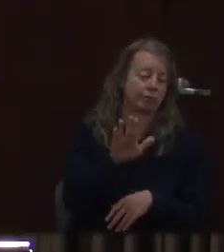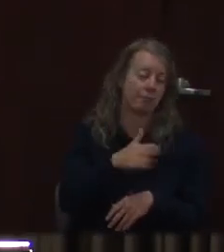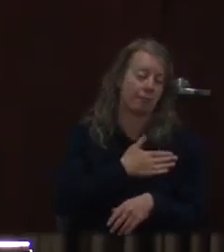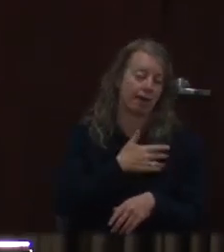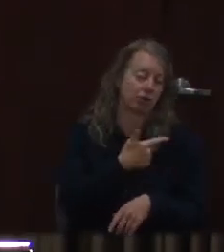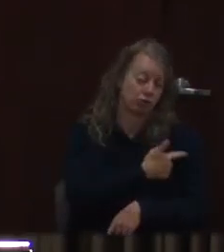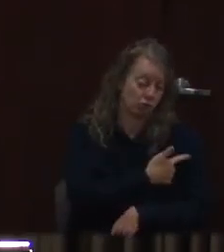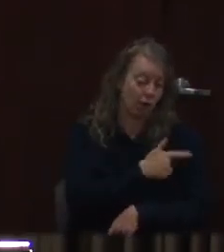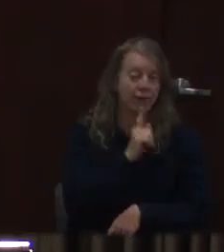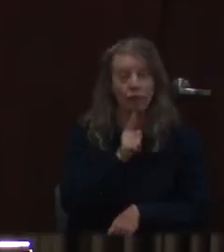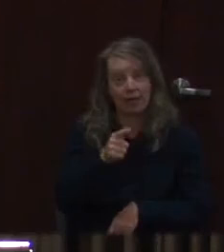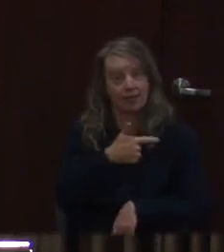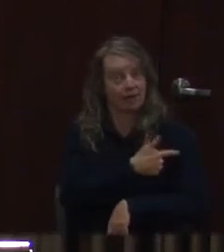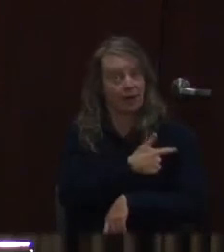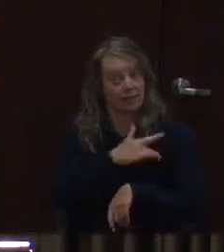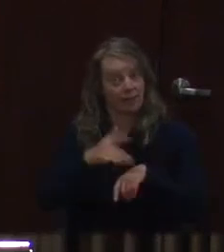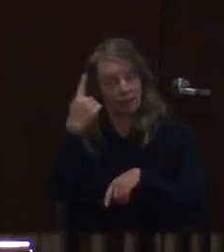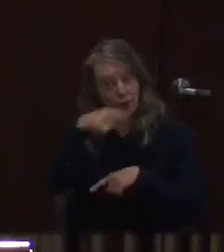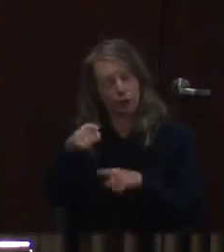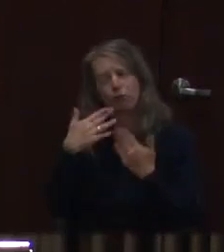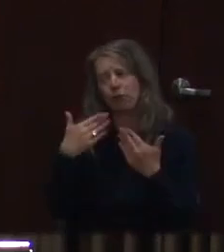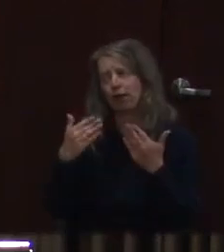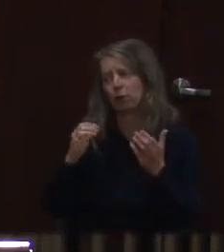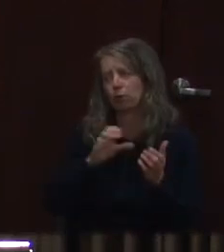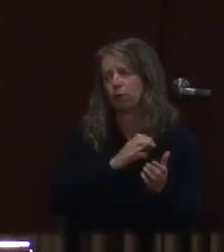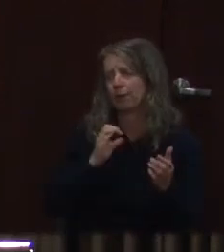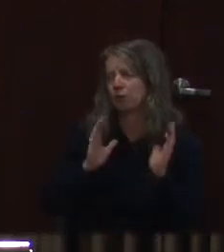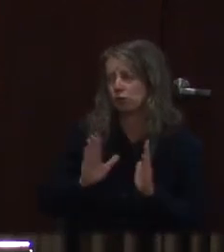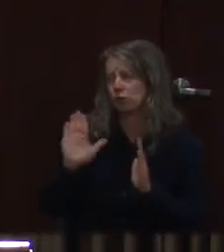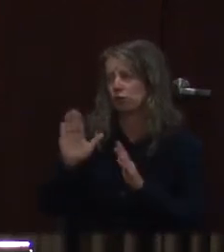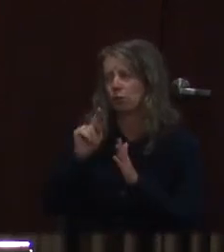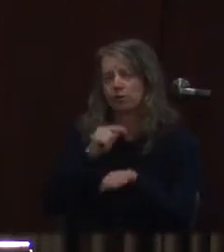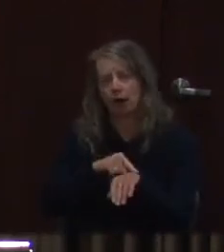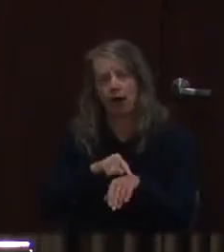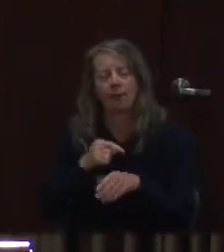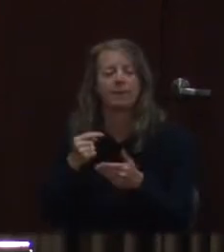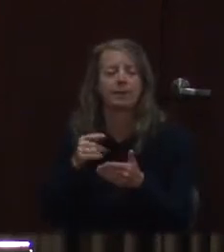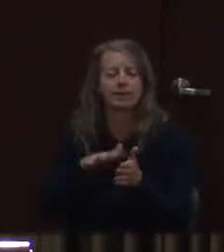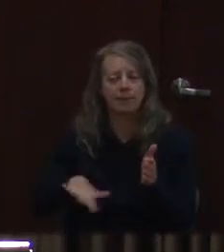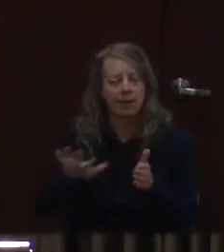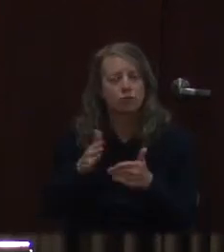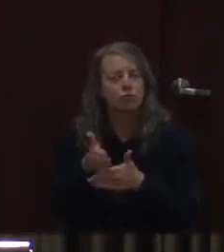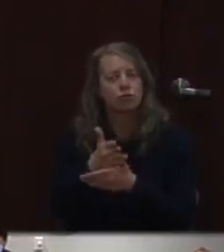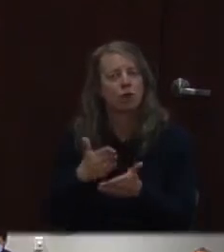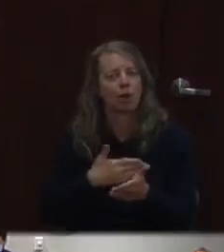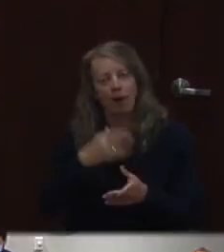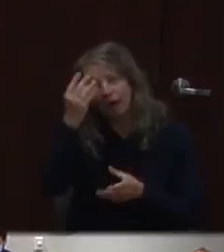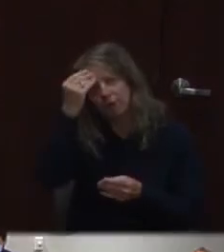thank you, commissioners, for your time and space to share this update.